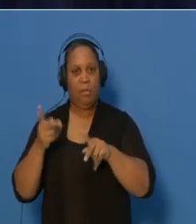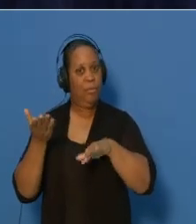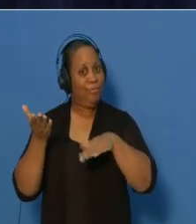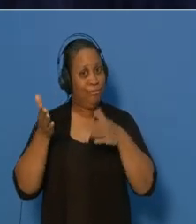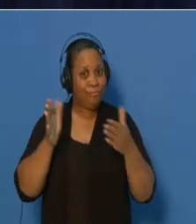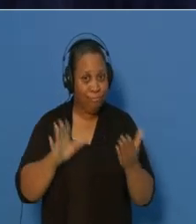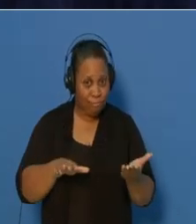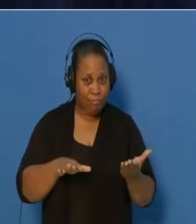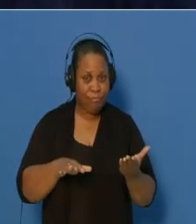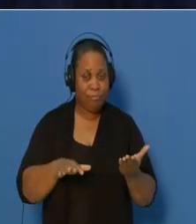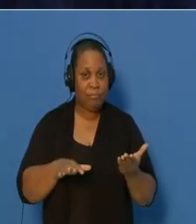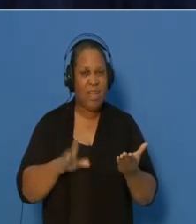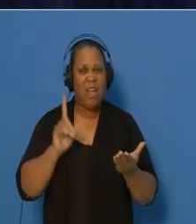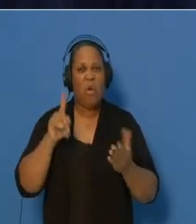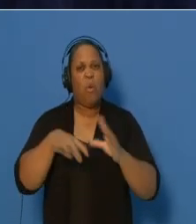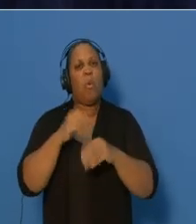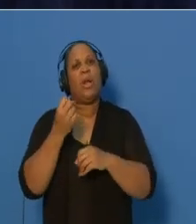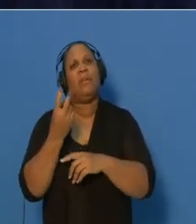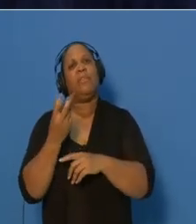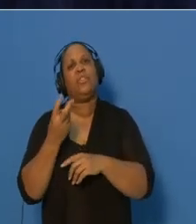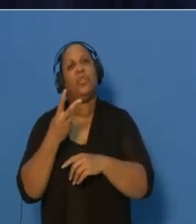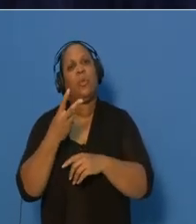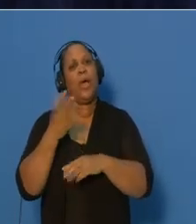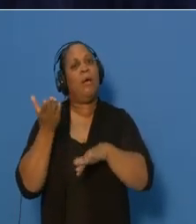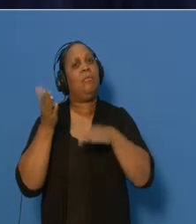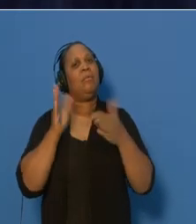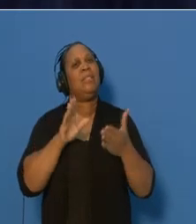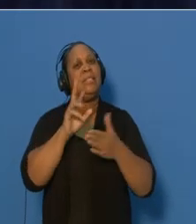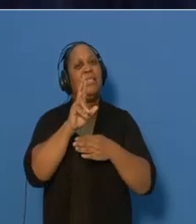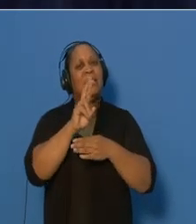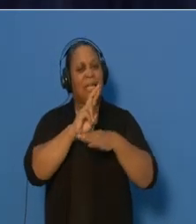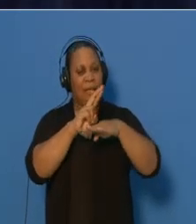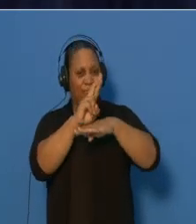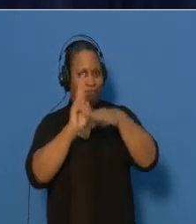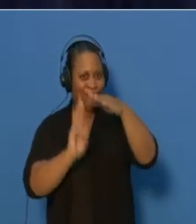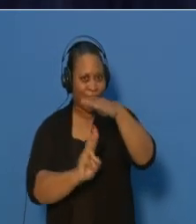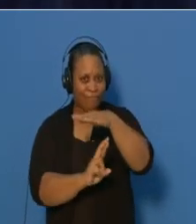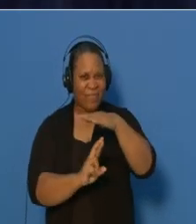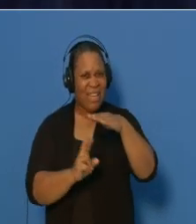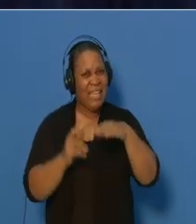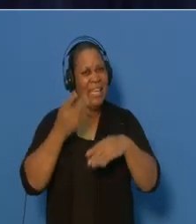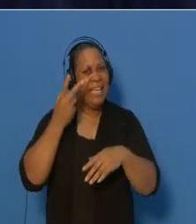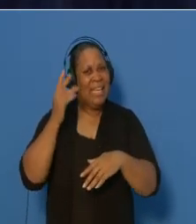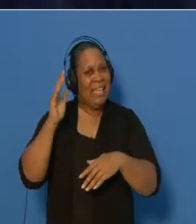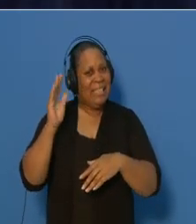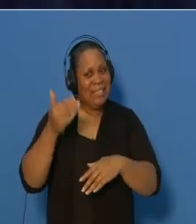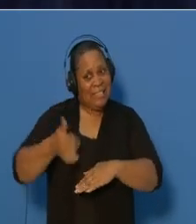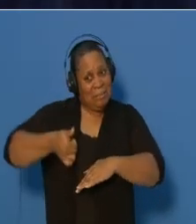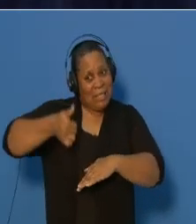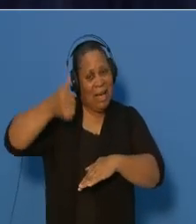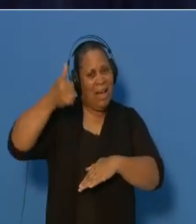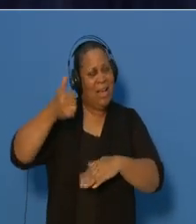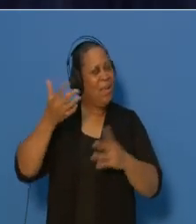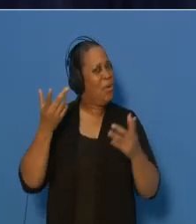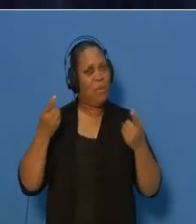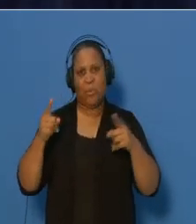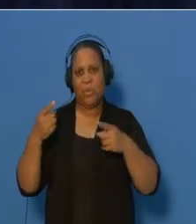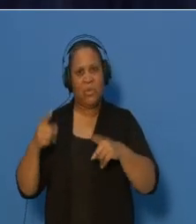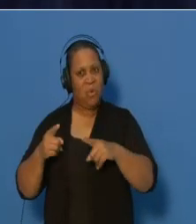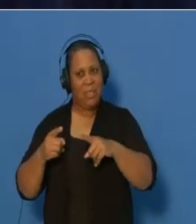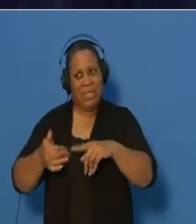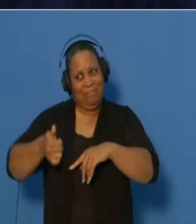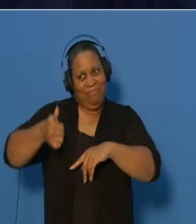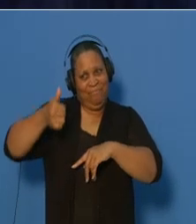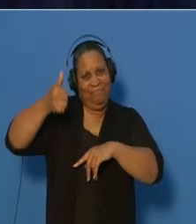away. That is 1 in 12 mortality rate. That seems very high. Can you say what is causing that high rate? Is